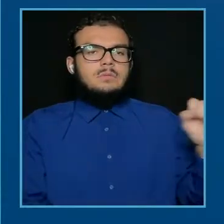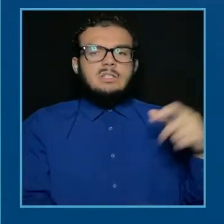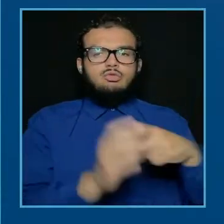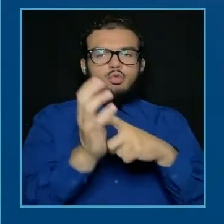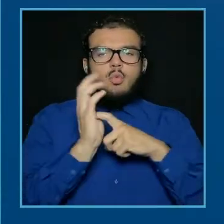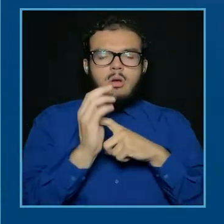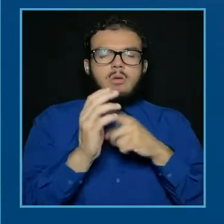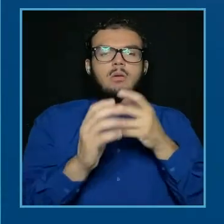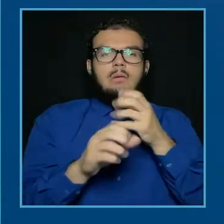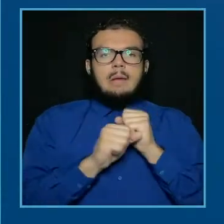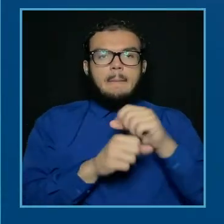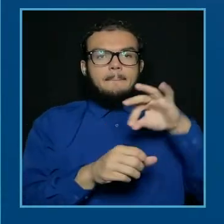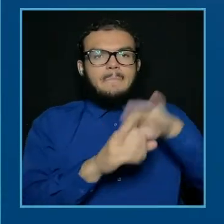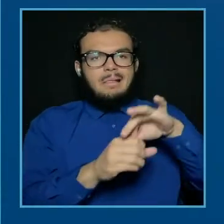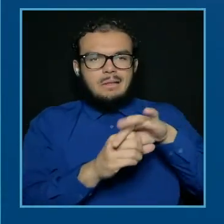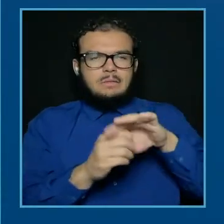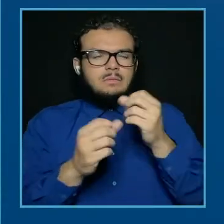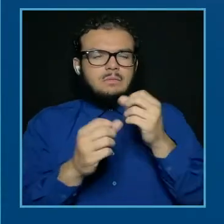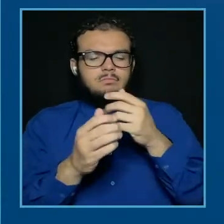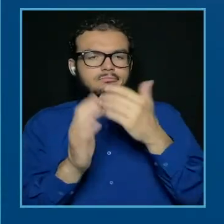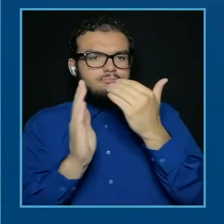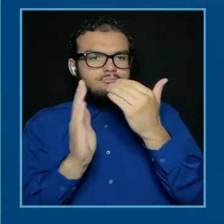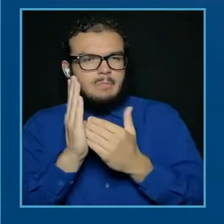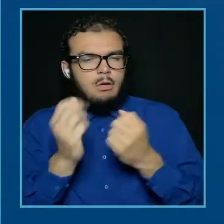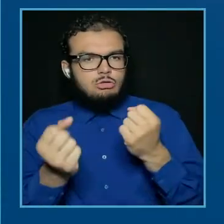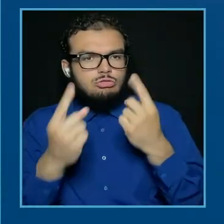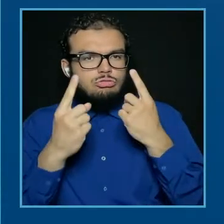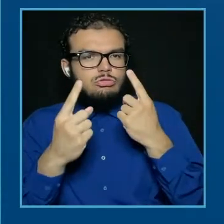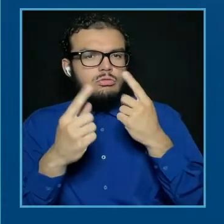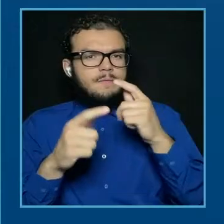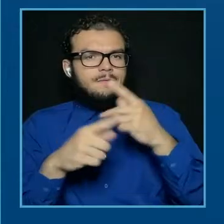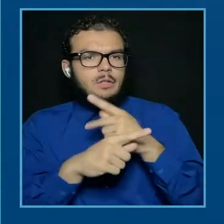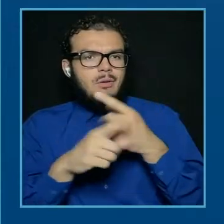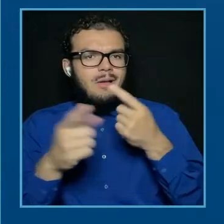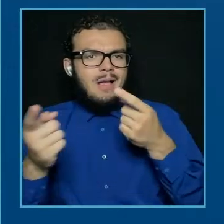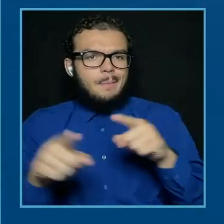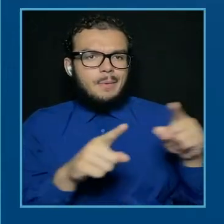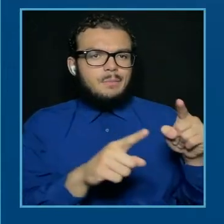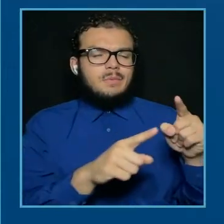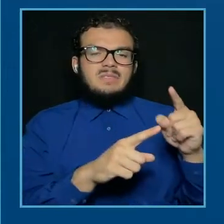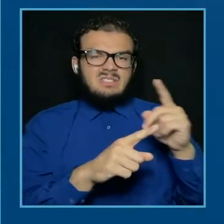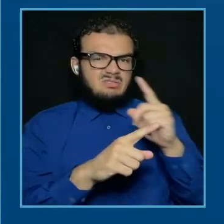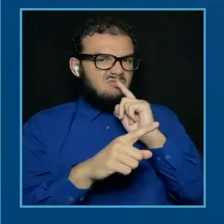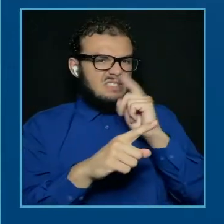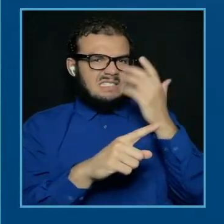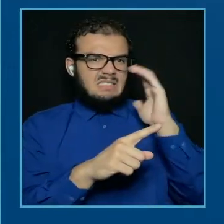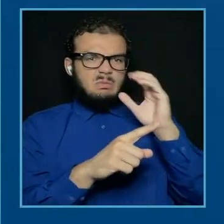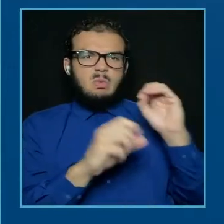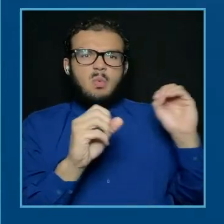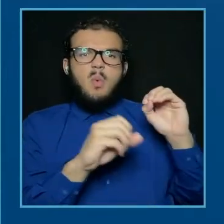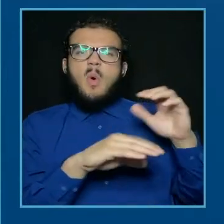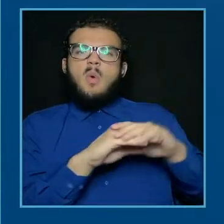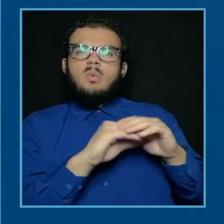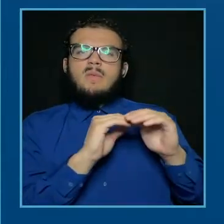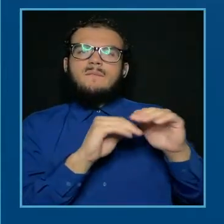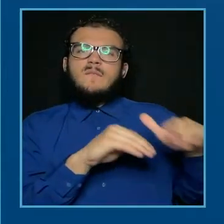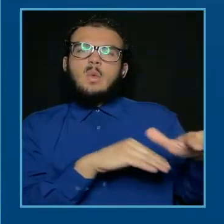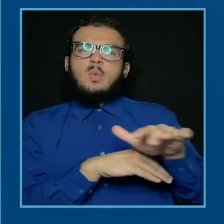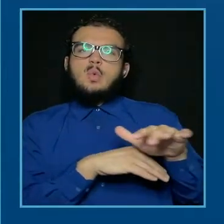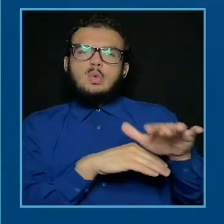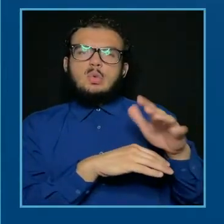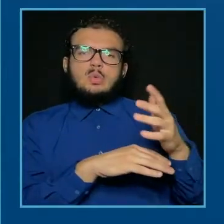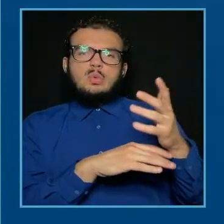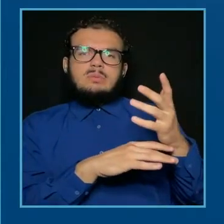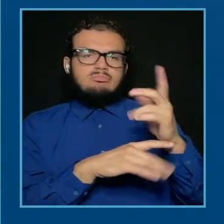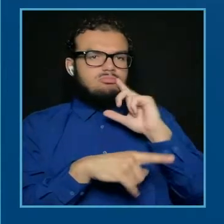ballots, understanding the ballots, trying to figure out what happened. Hardly anybody on the floor, there may have been one or two people that